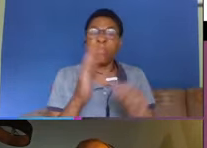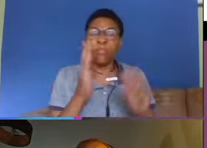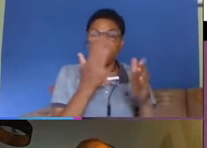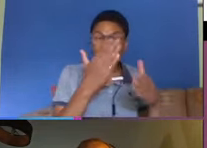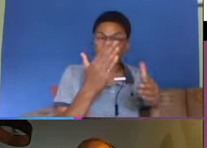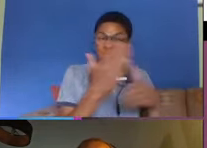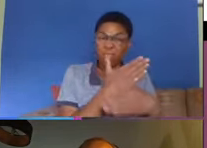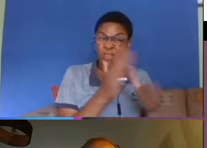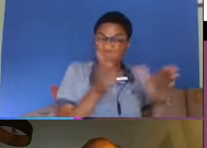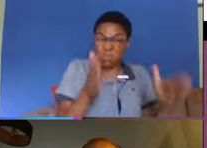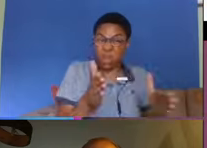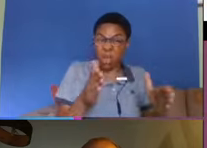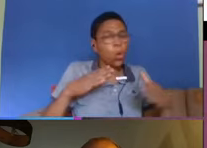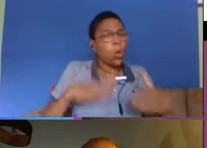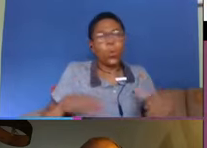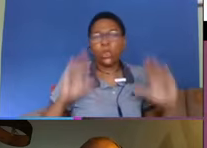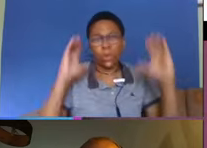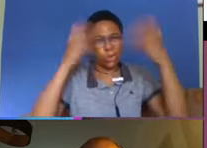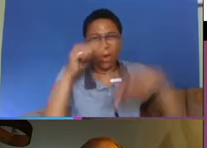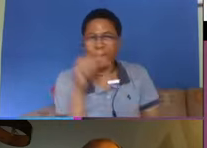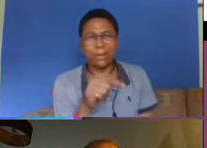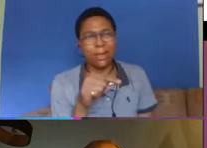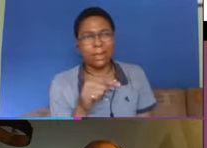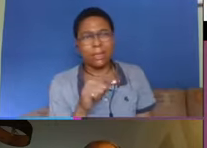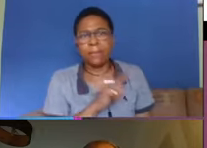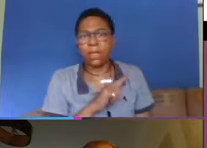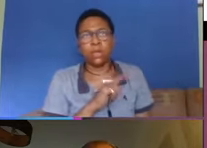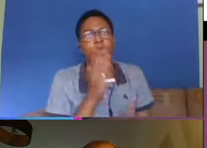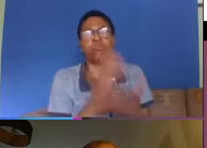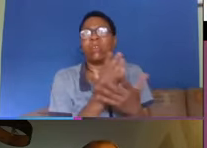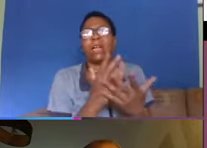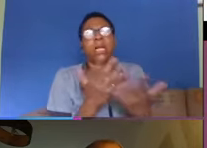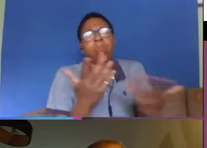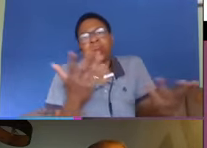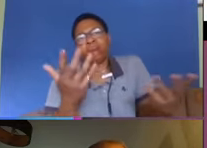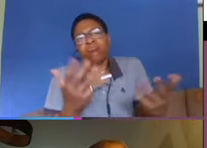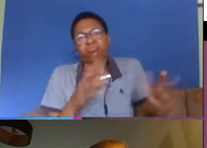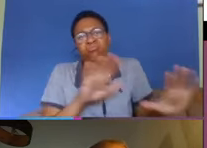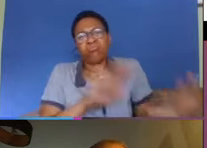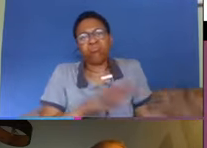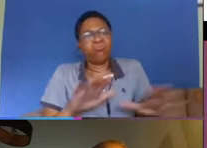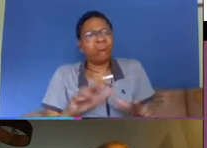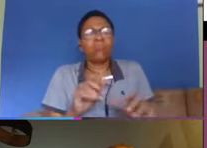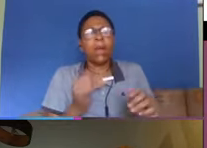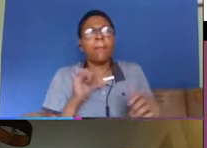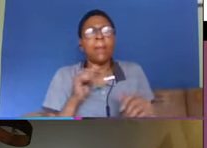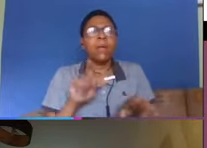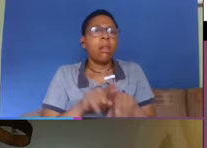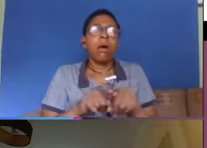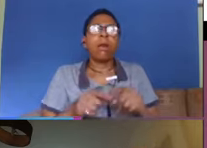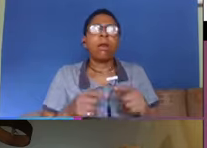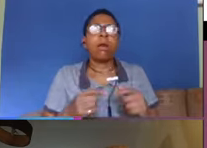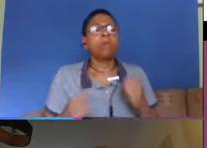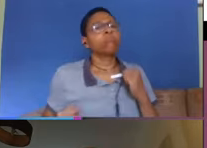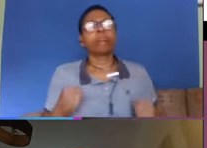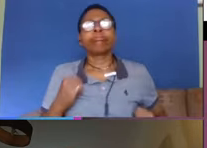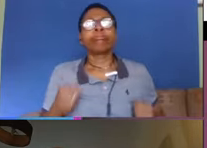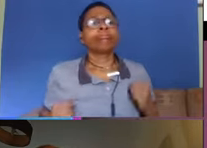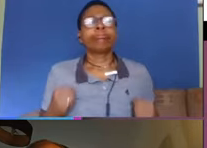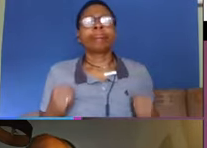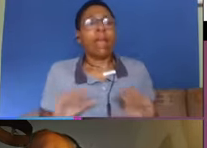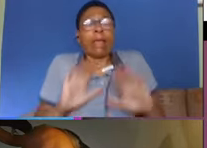as often it's not much more than the intensity we see when we go for a brisk walk, and the mask doesn't have an effect on